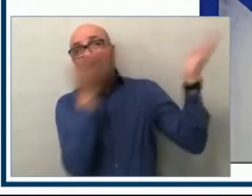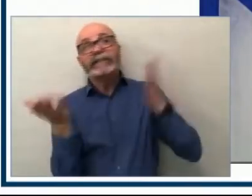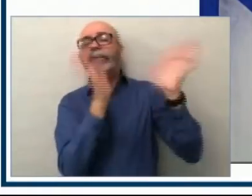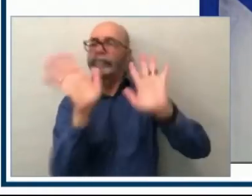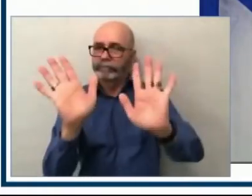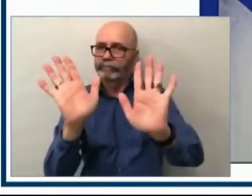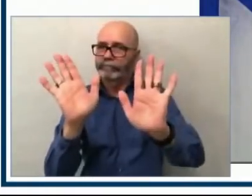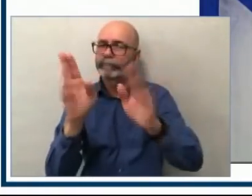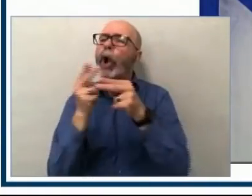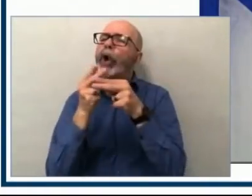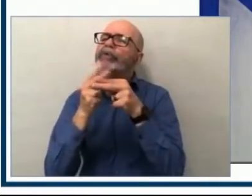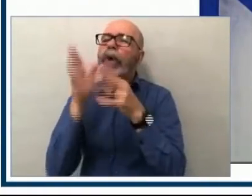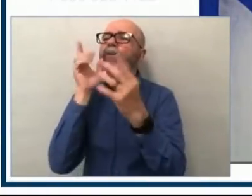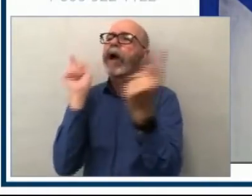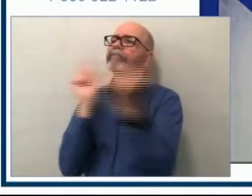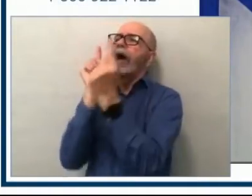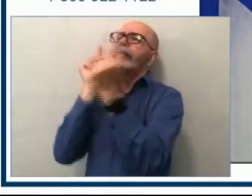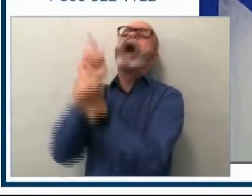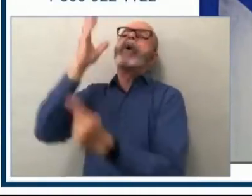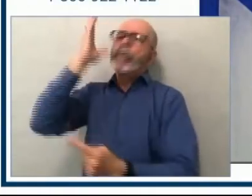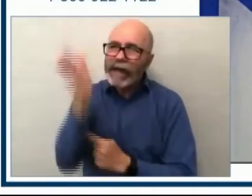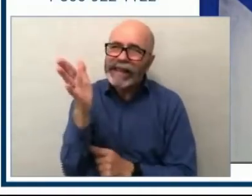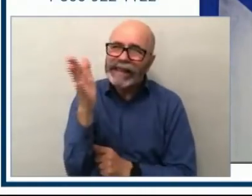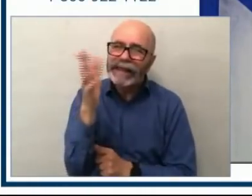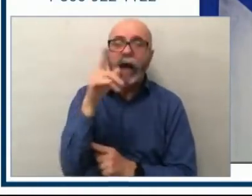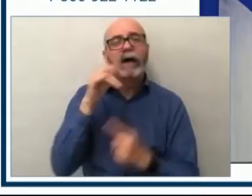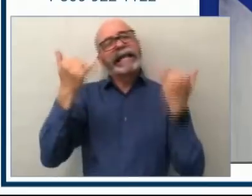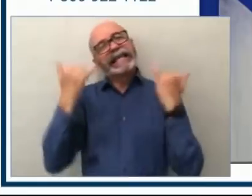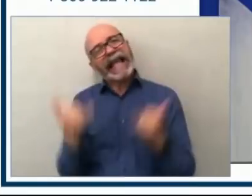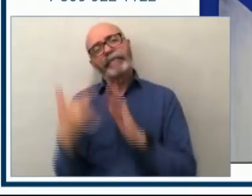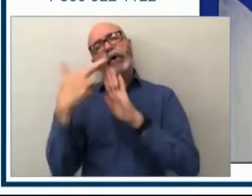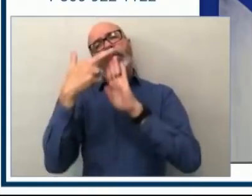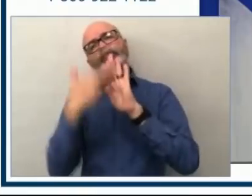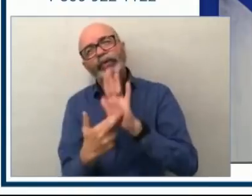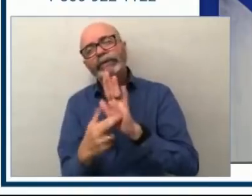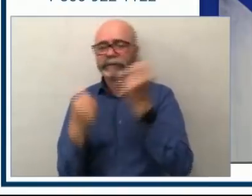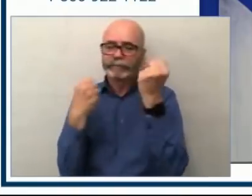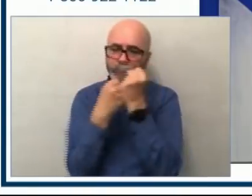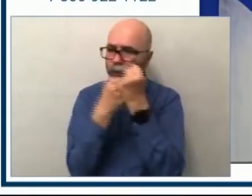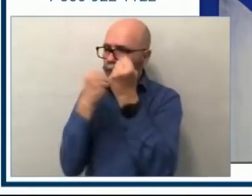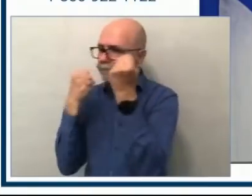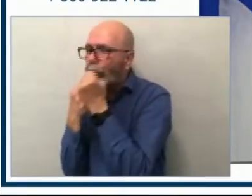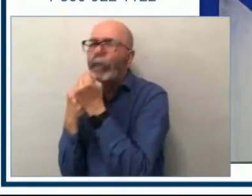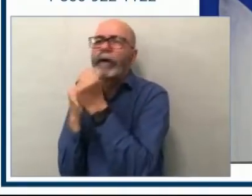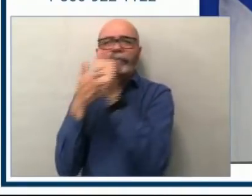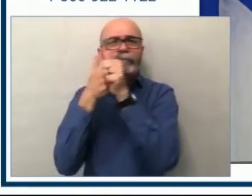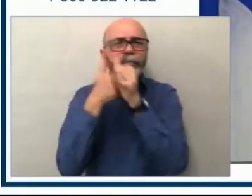doing, follow the protocols, and support one another. See you Friday.